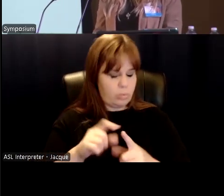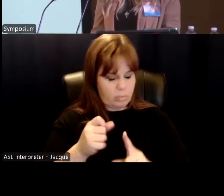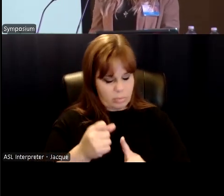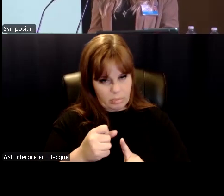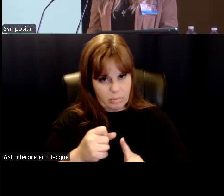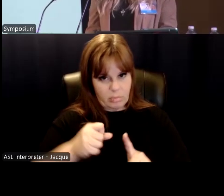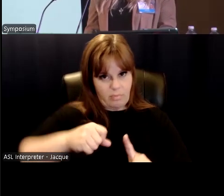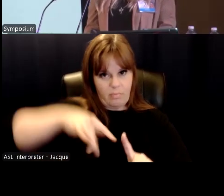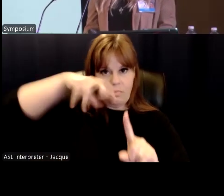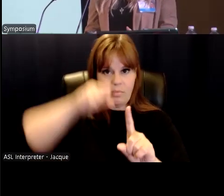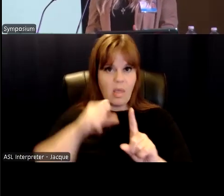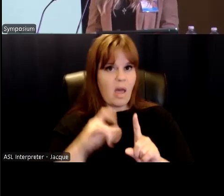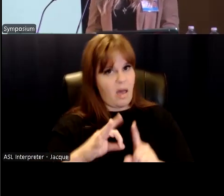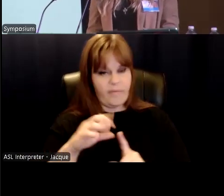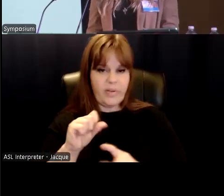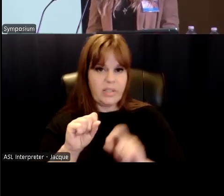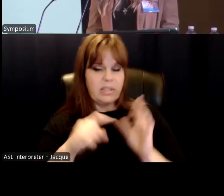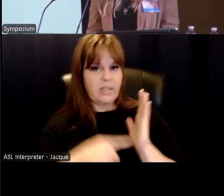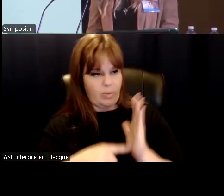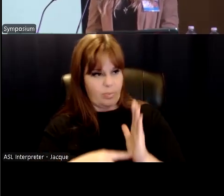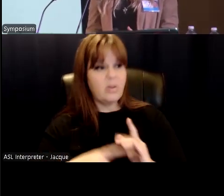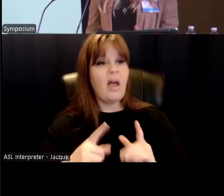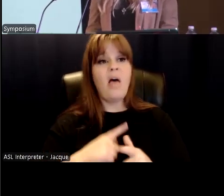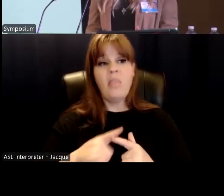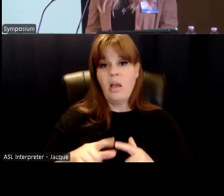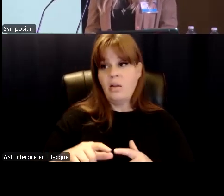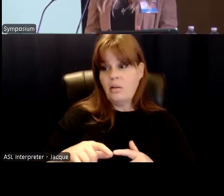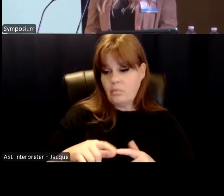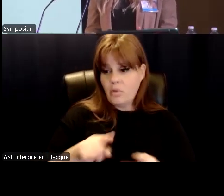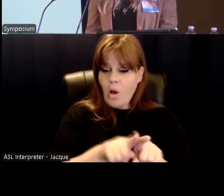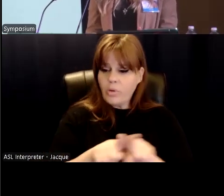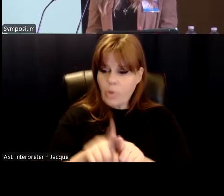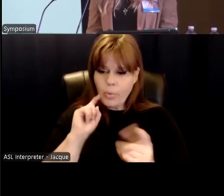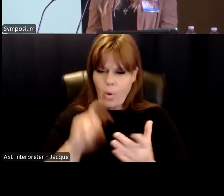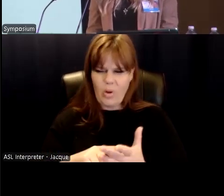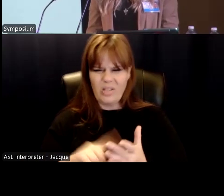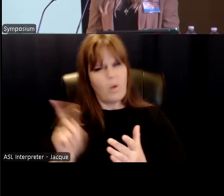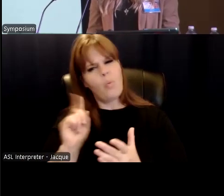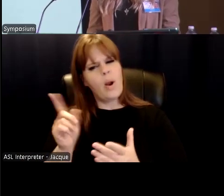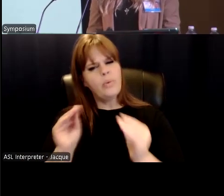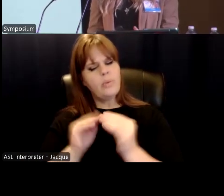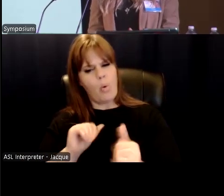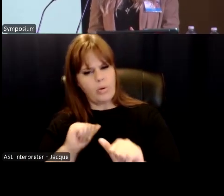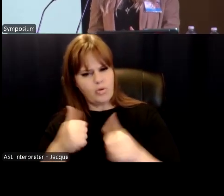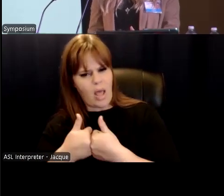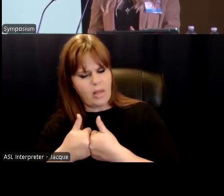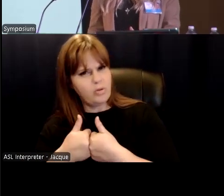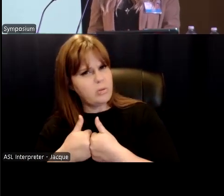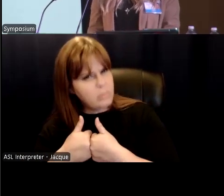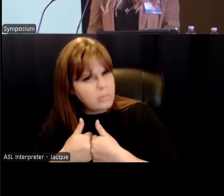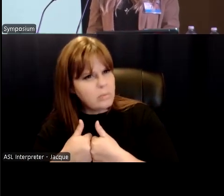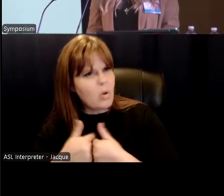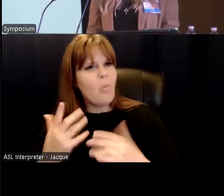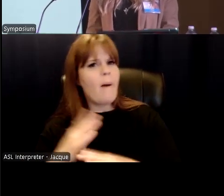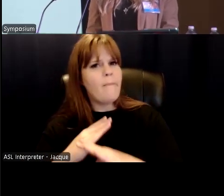symptoms. And then on the other hand, notice areas that were more challenging. Notice what barriers got in